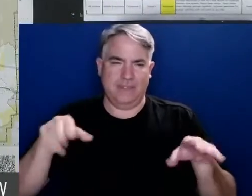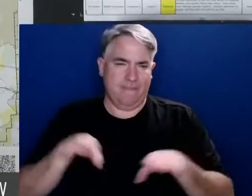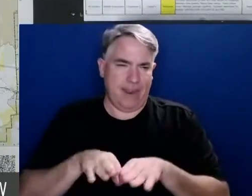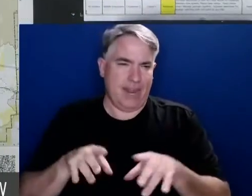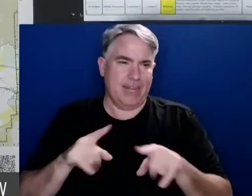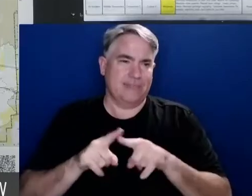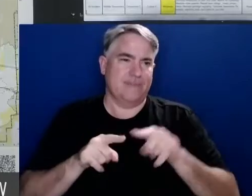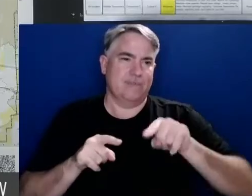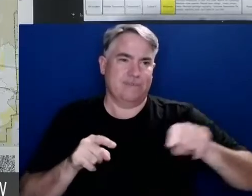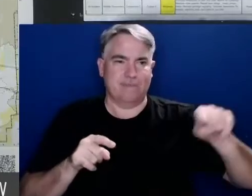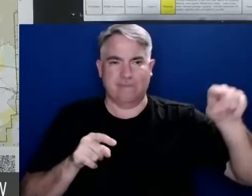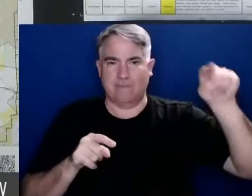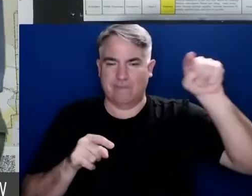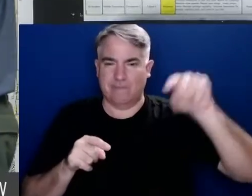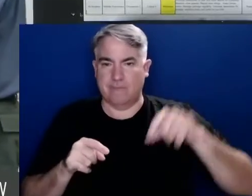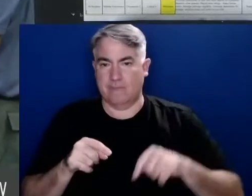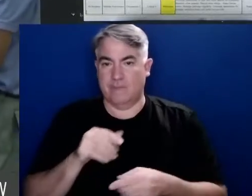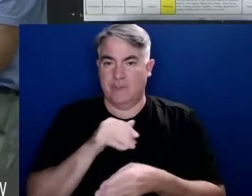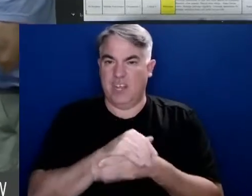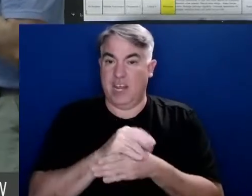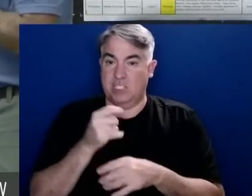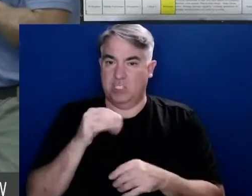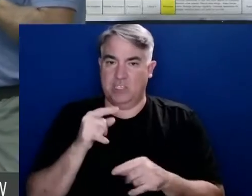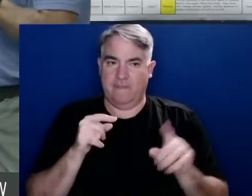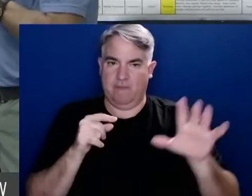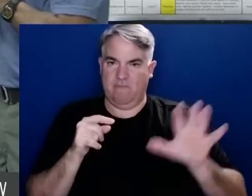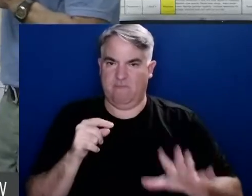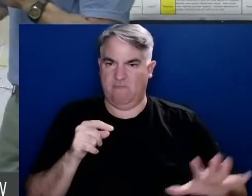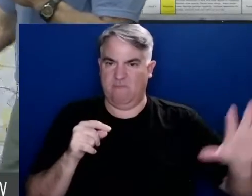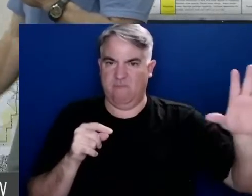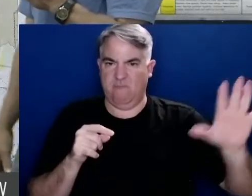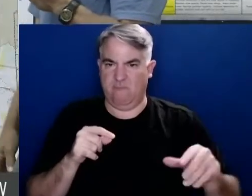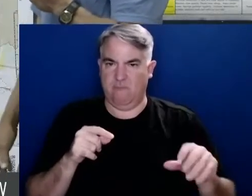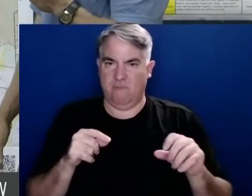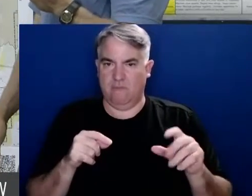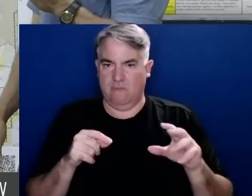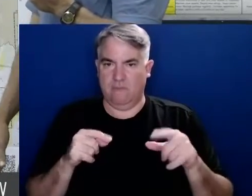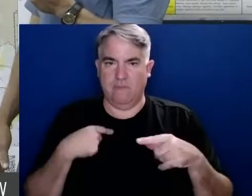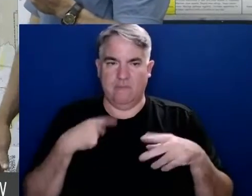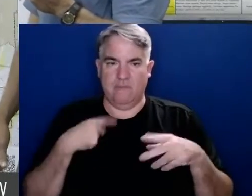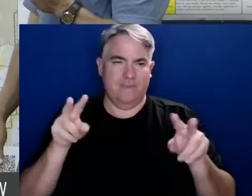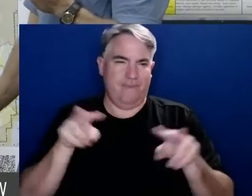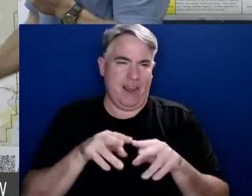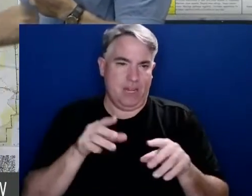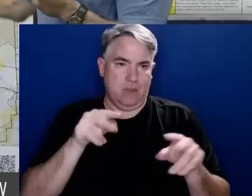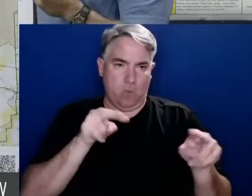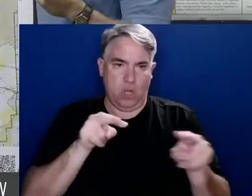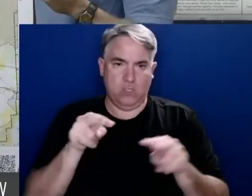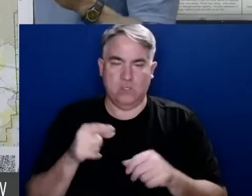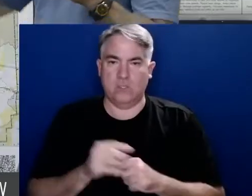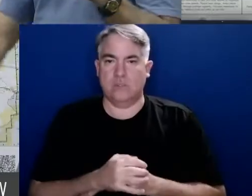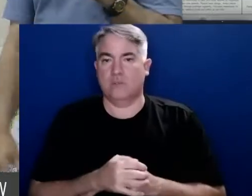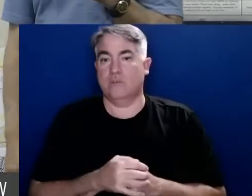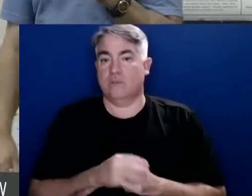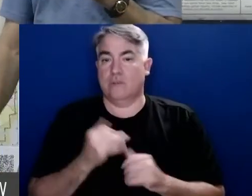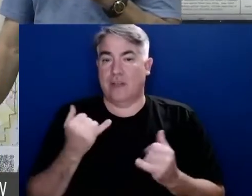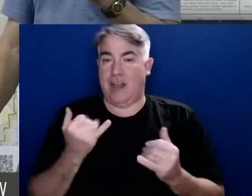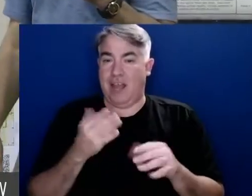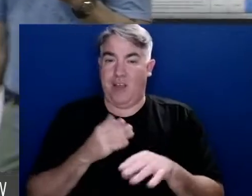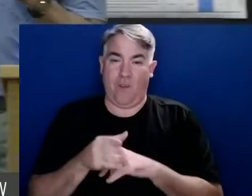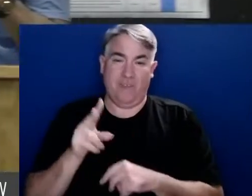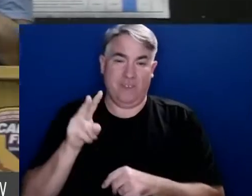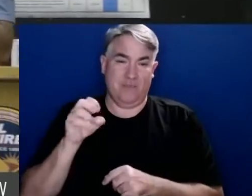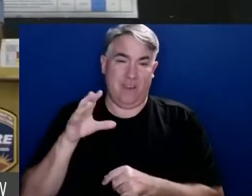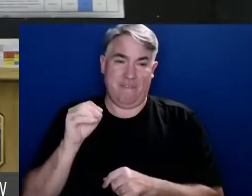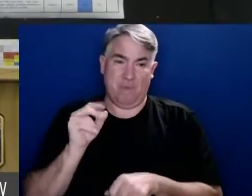over at Taylorsville. So we have over 250 people out there, spread far and wide,